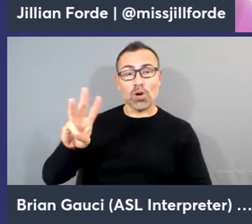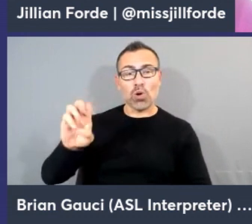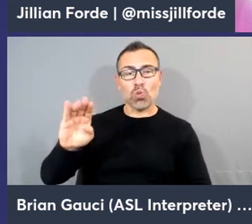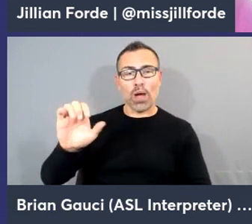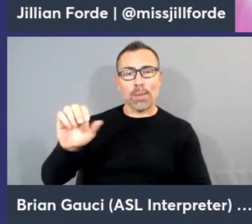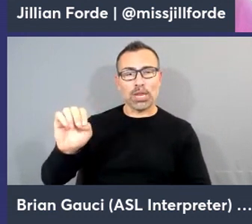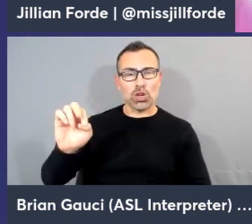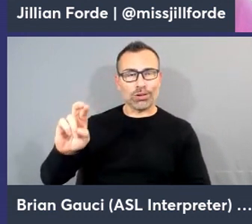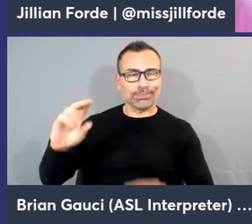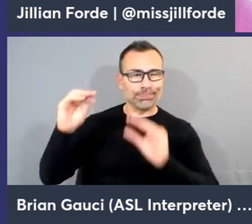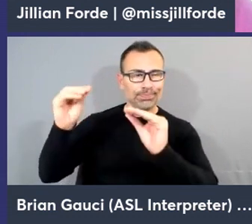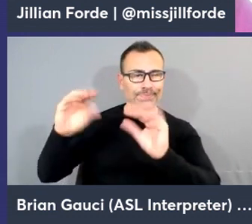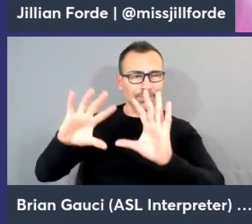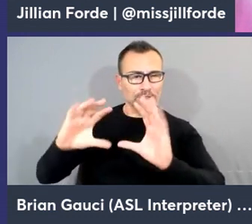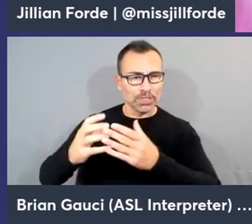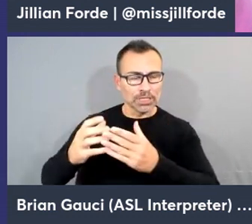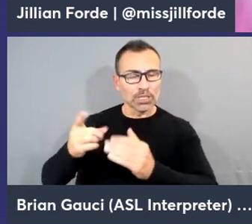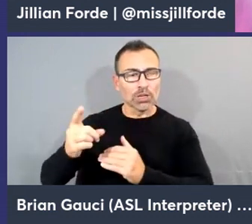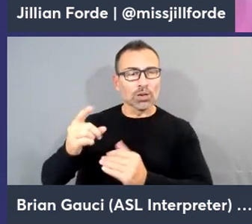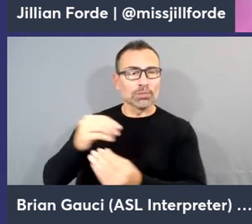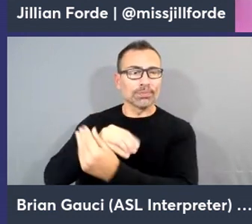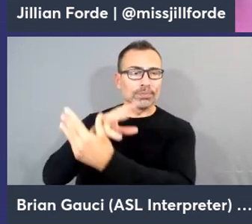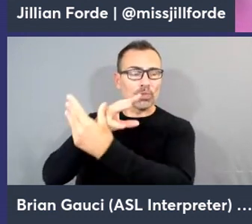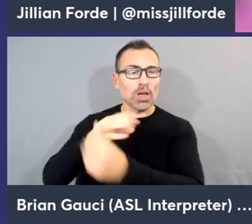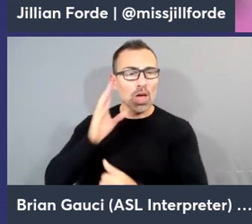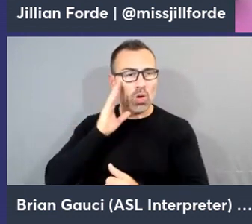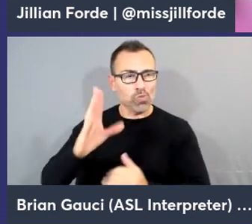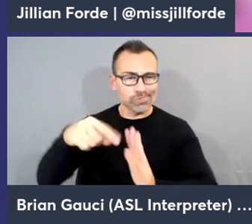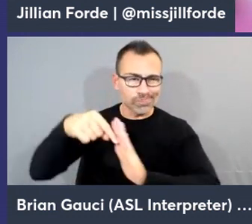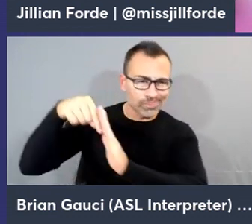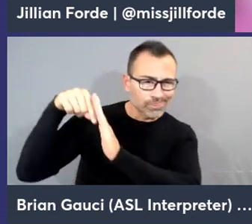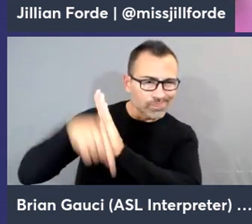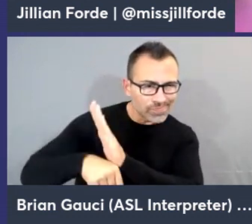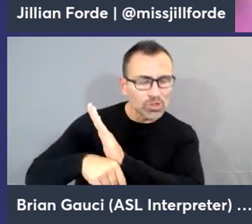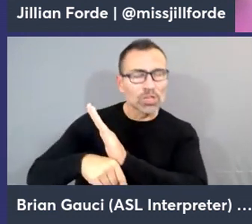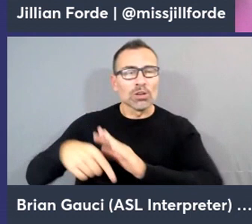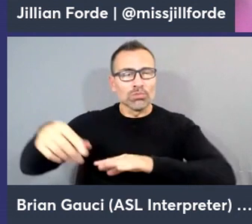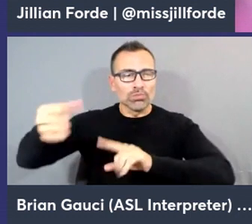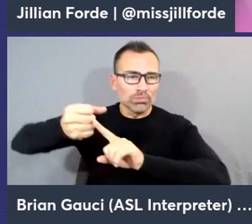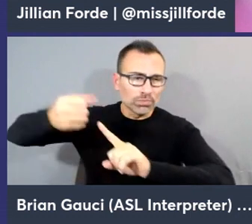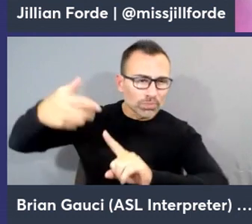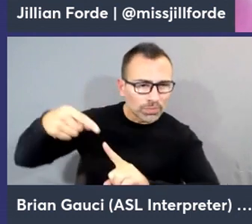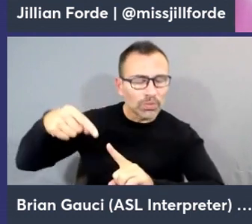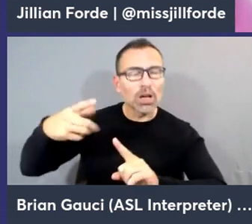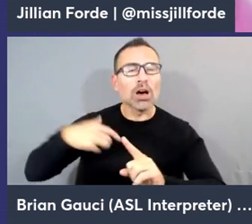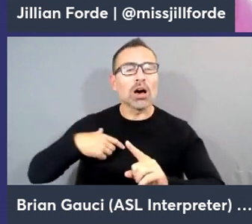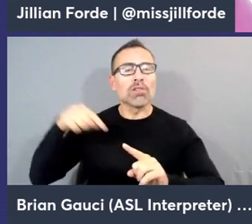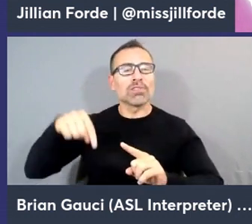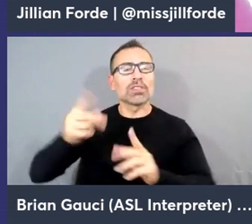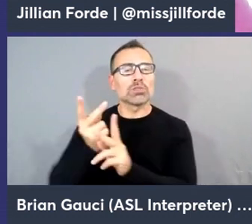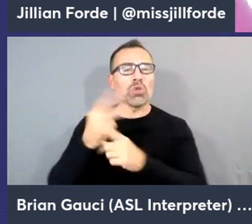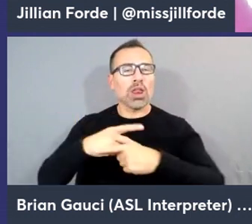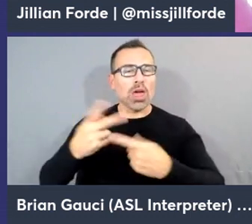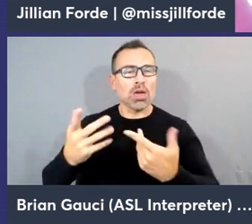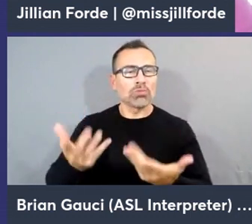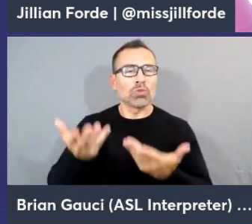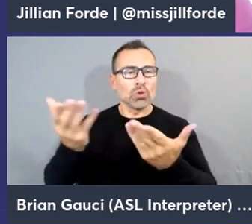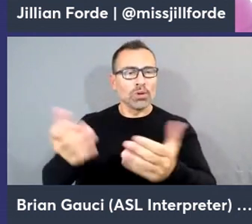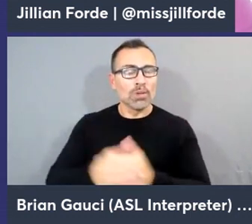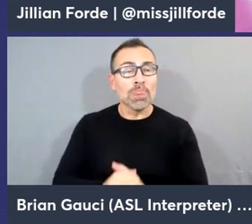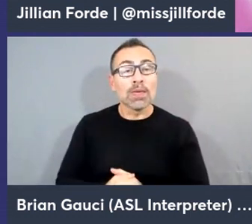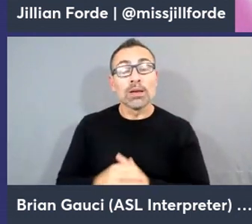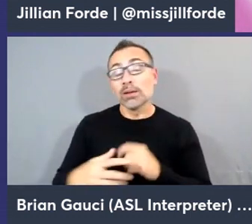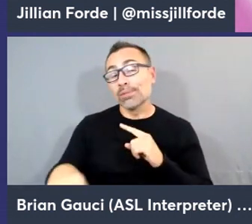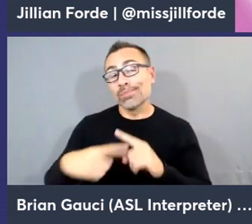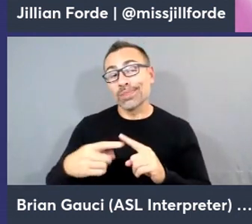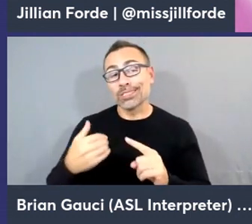of deeper overview of the product and what it brings to the table. And we also have some